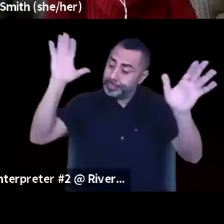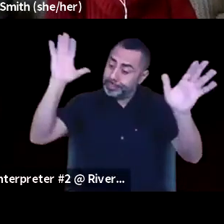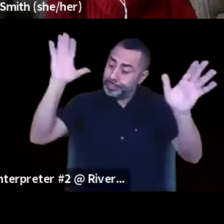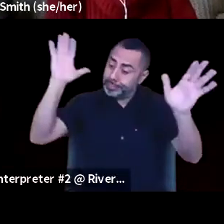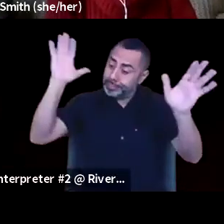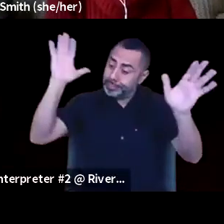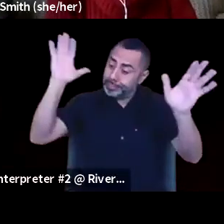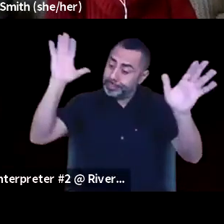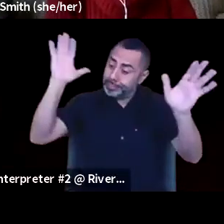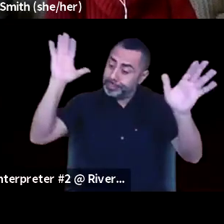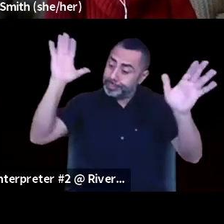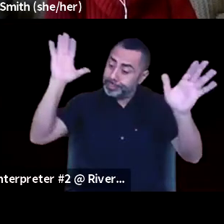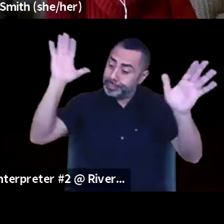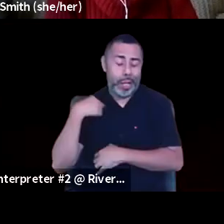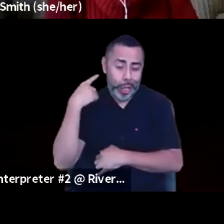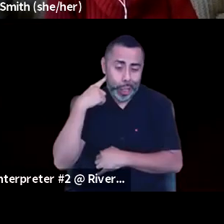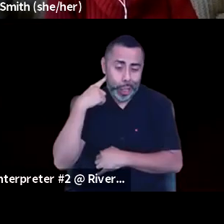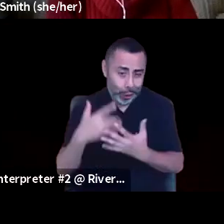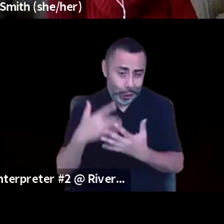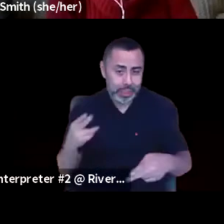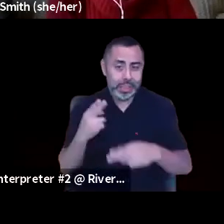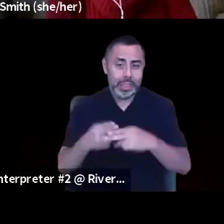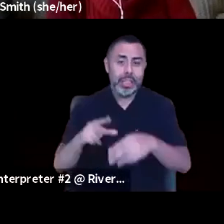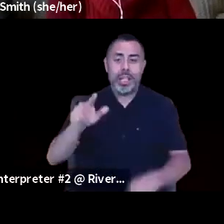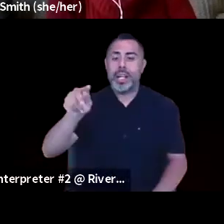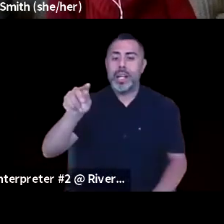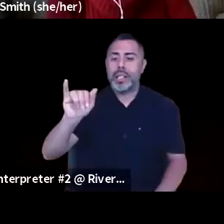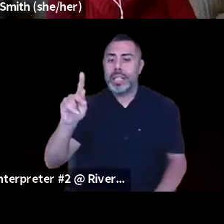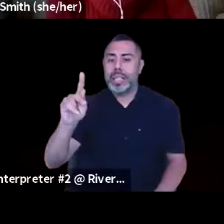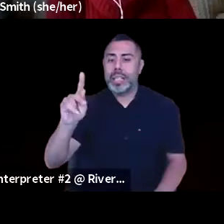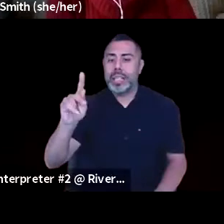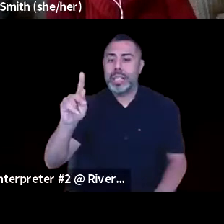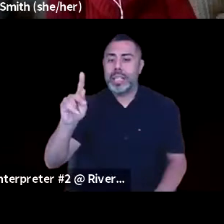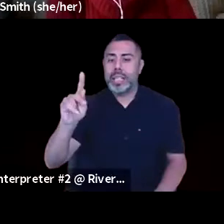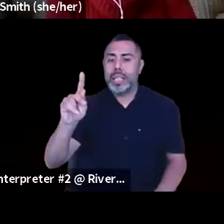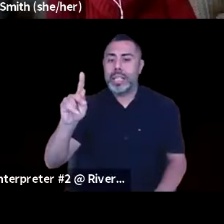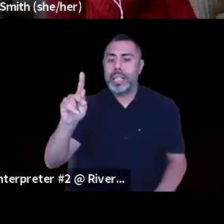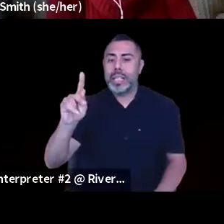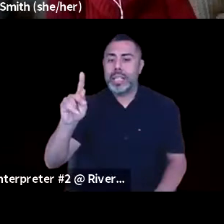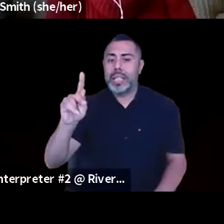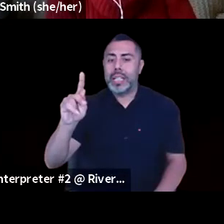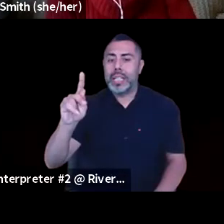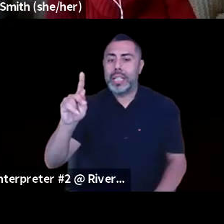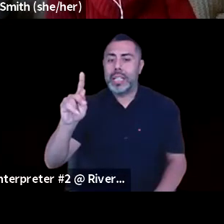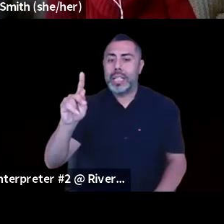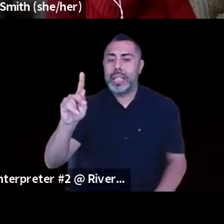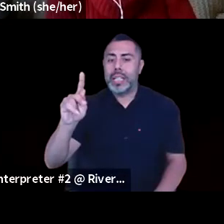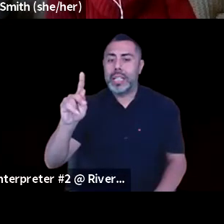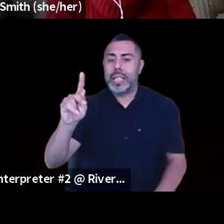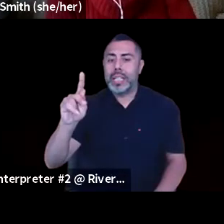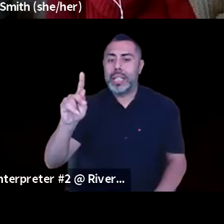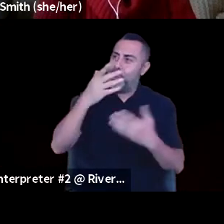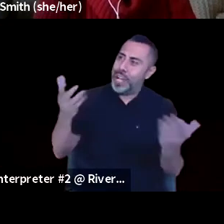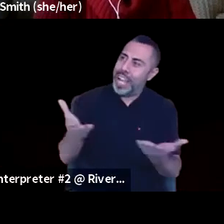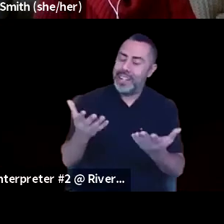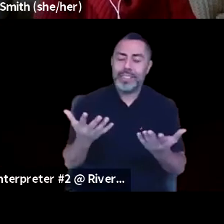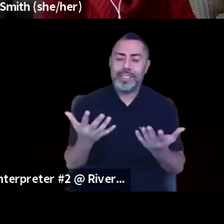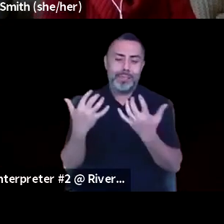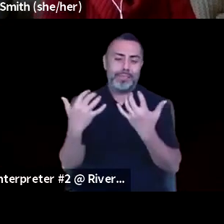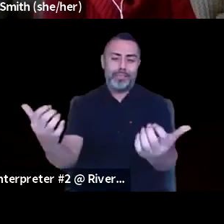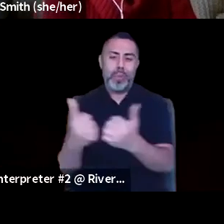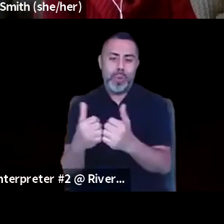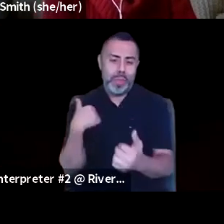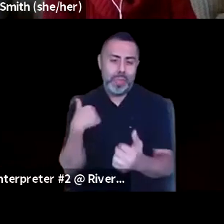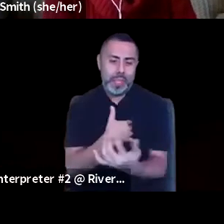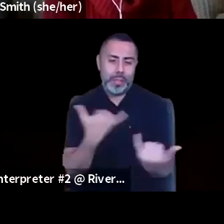TikTok, to get a sense of who we are and who's with us today. We also wanted to invite